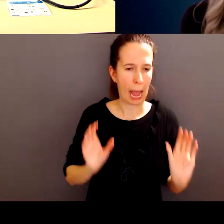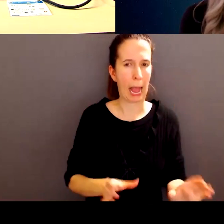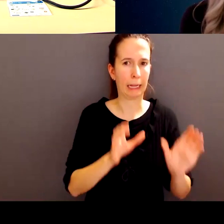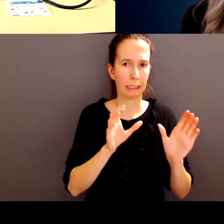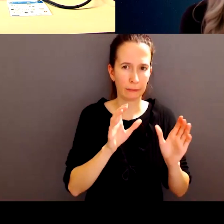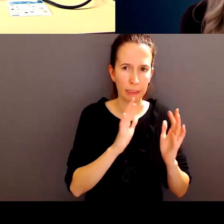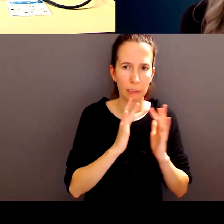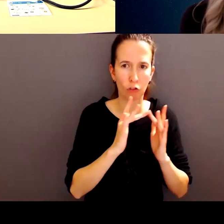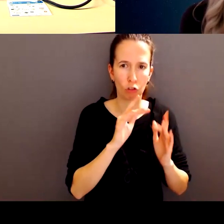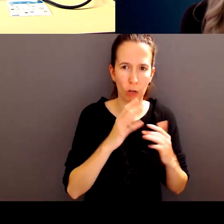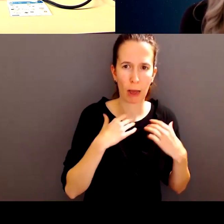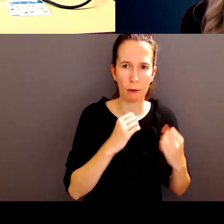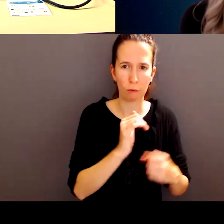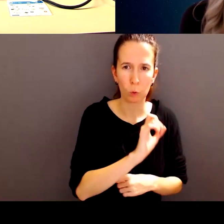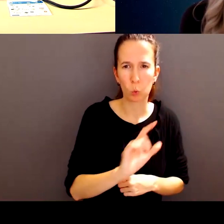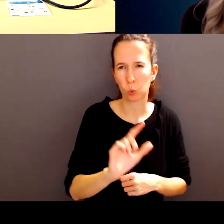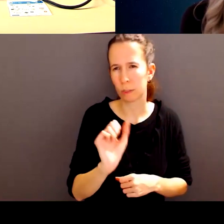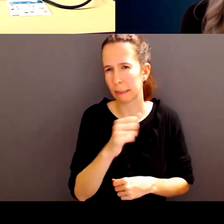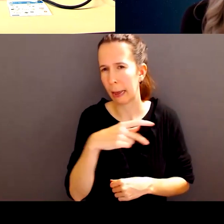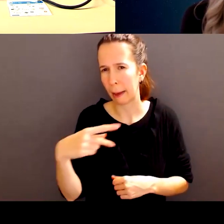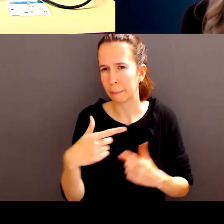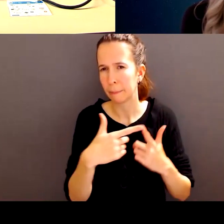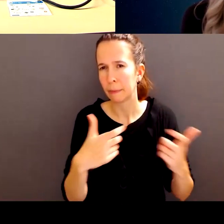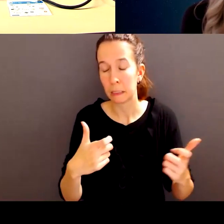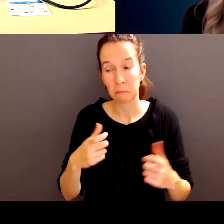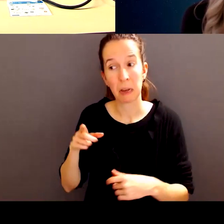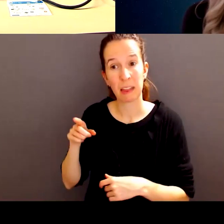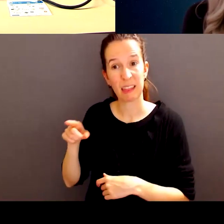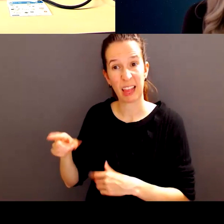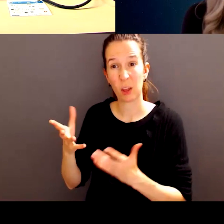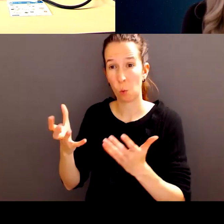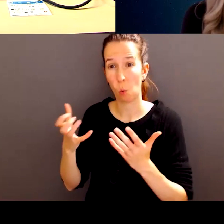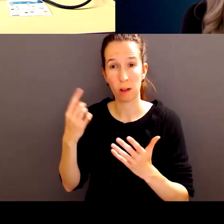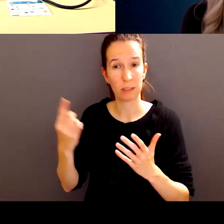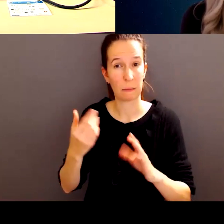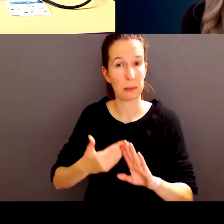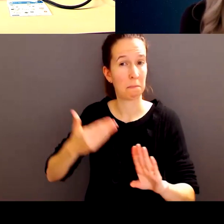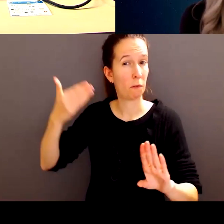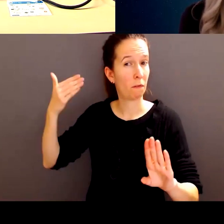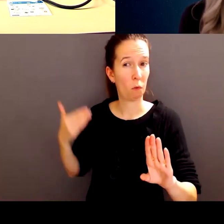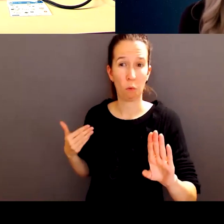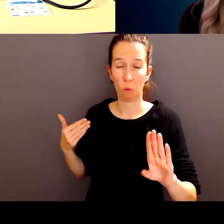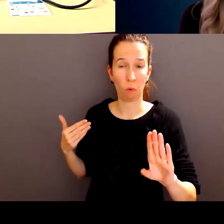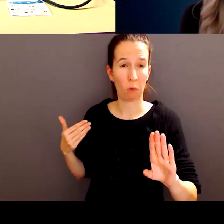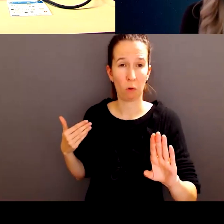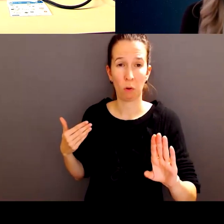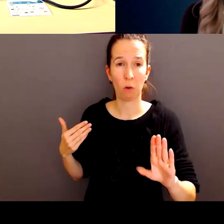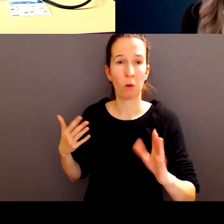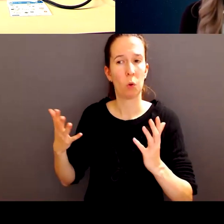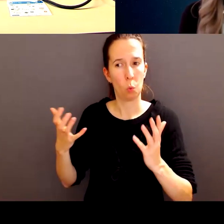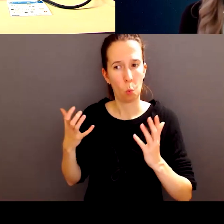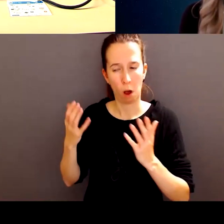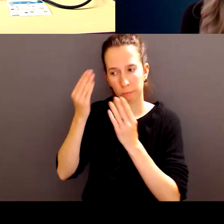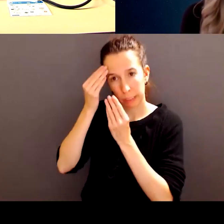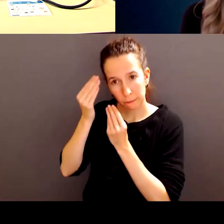and apps and things, and the patients wanted something way before any of that, like just to be informed.